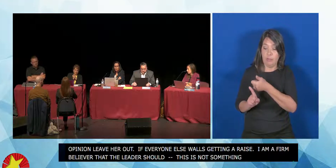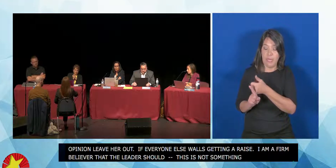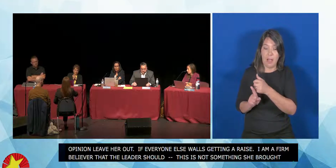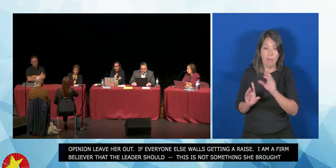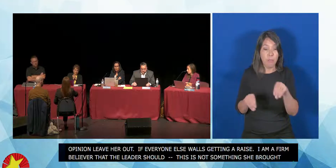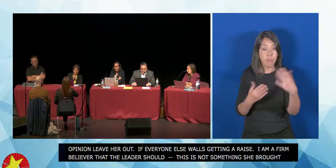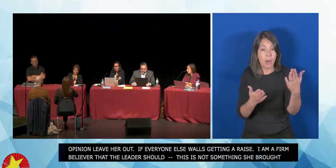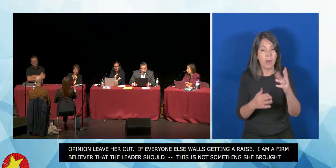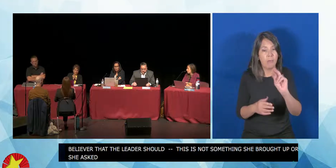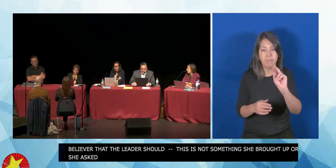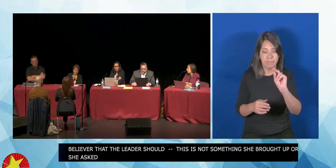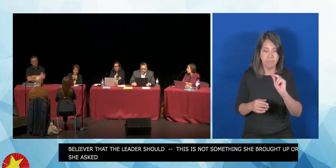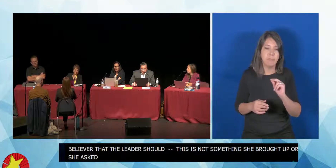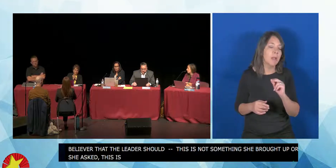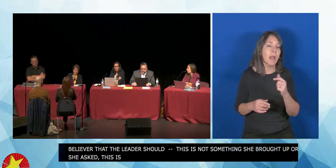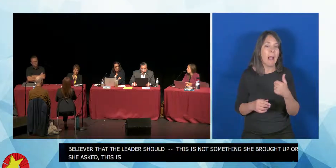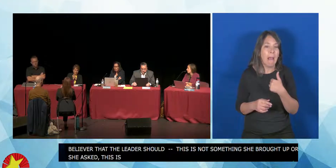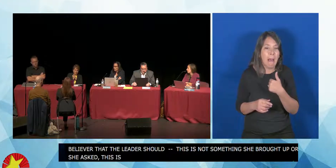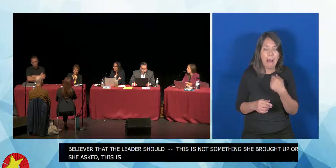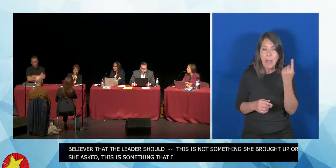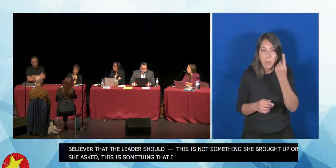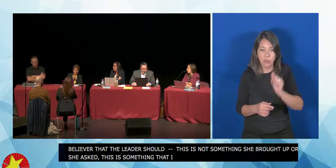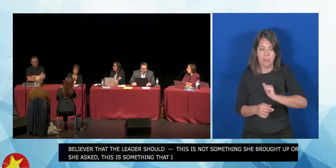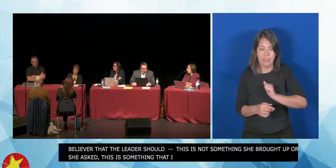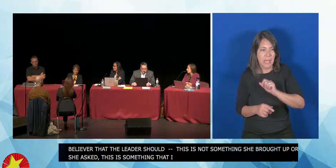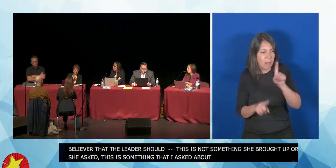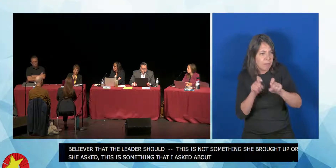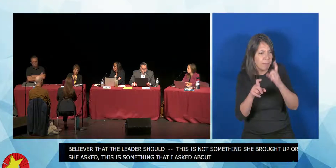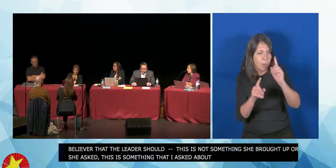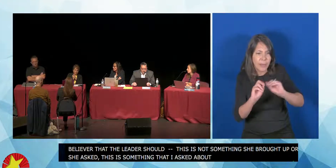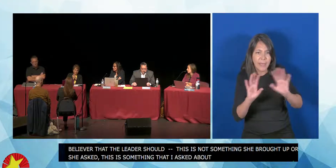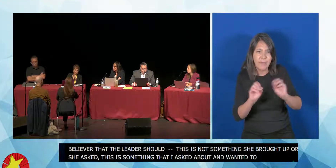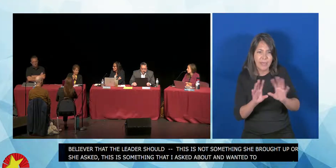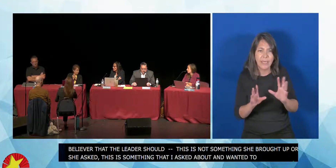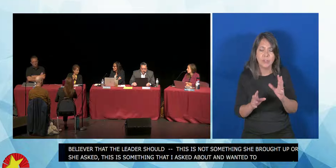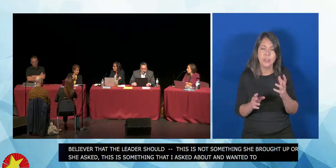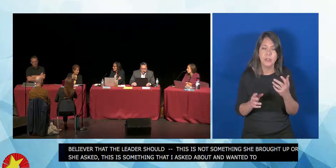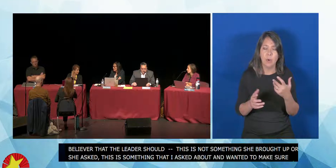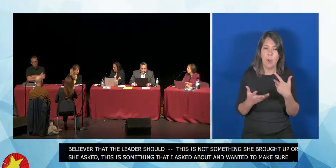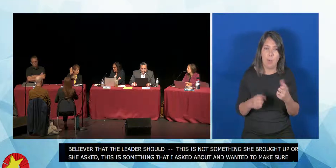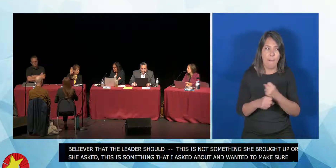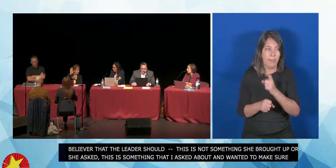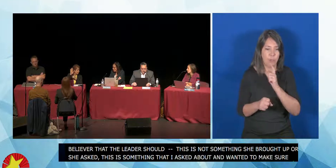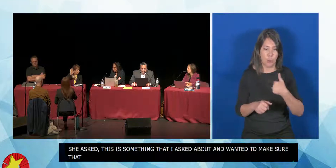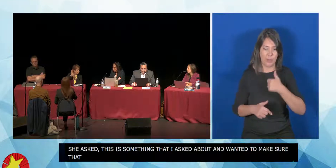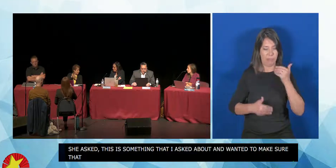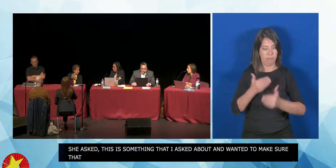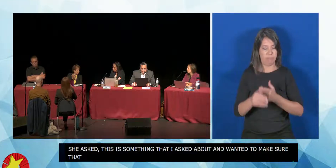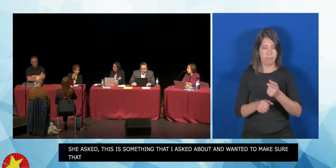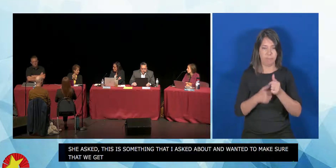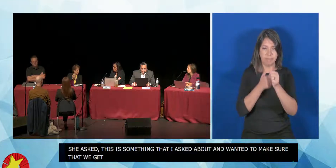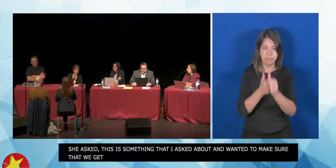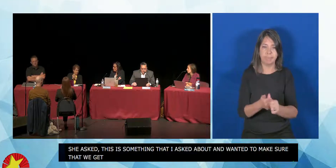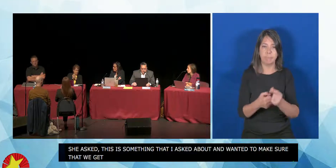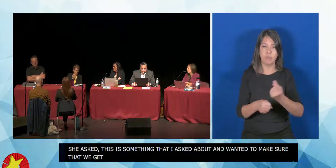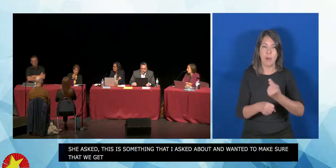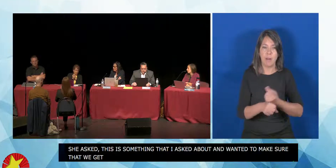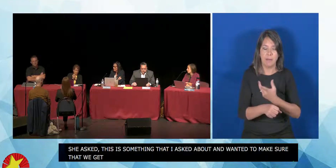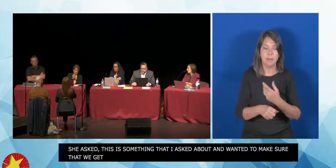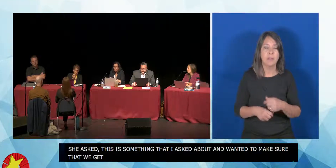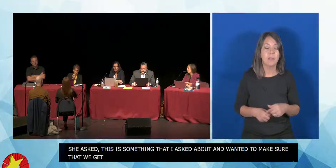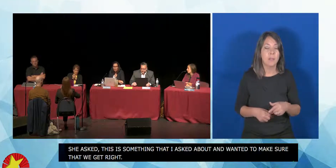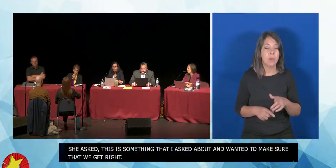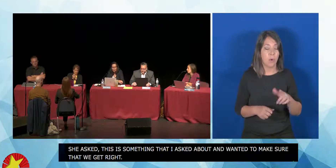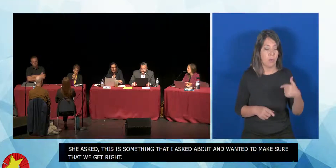I asked about and wanted to make sure that we get right. So again, it's within the board's discretion